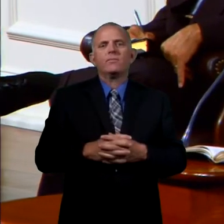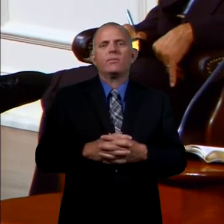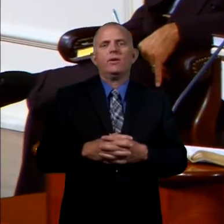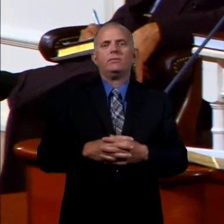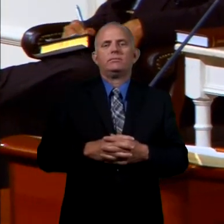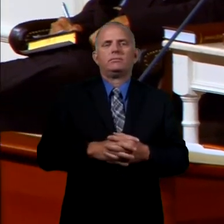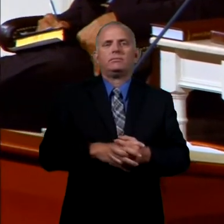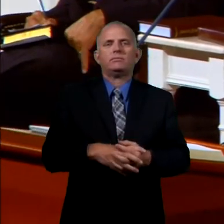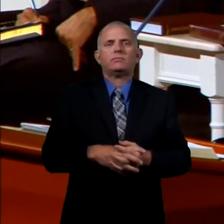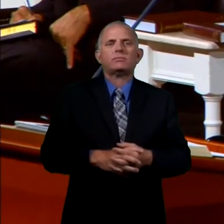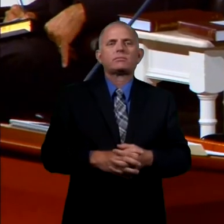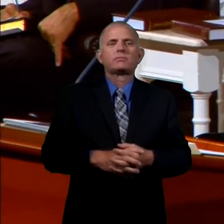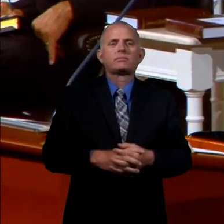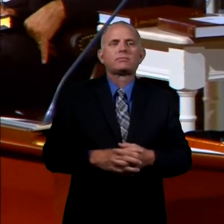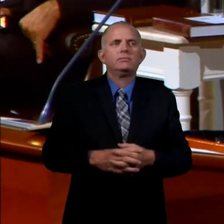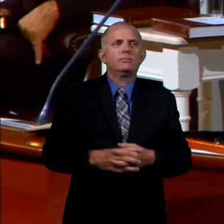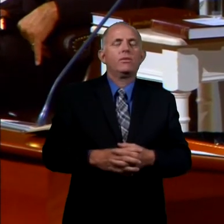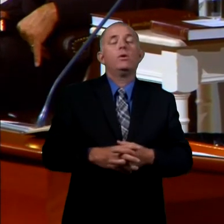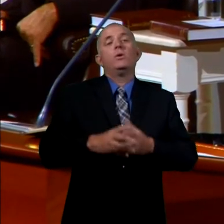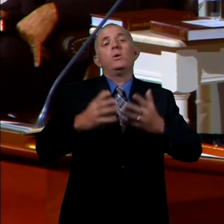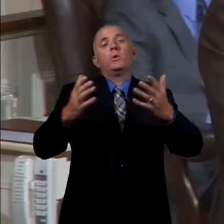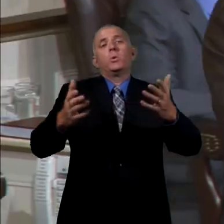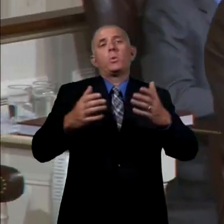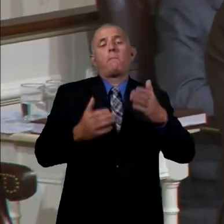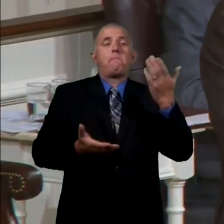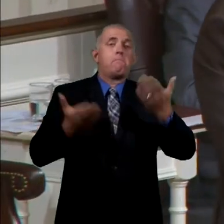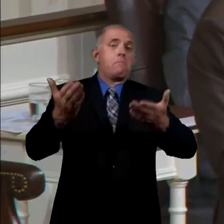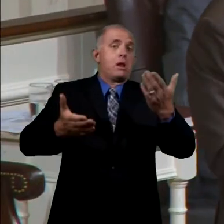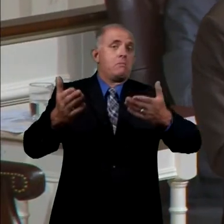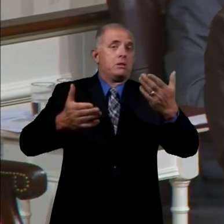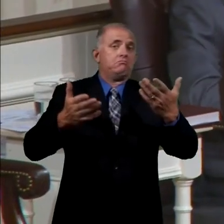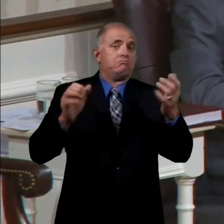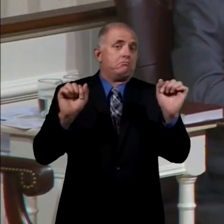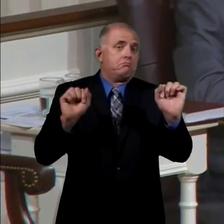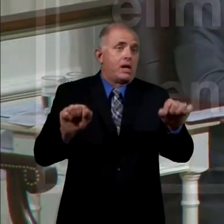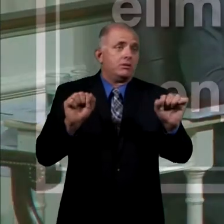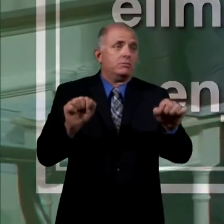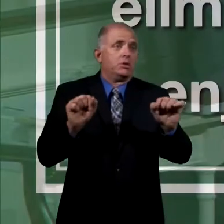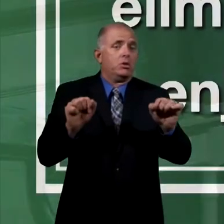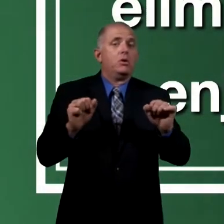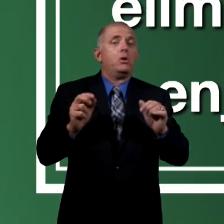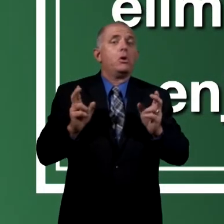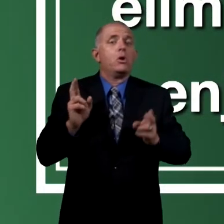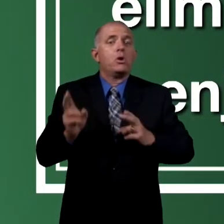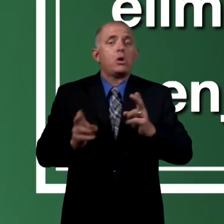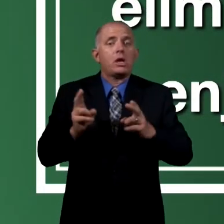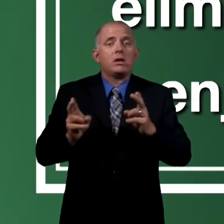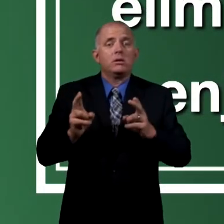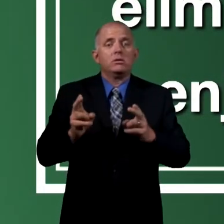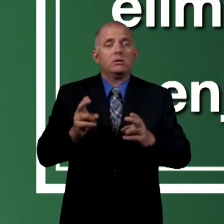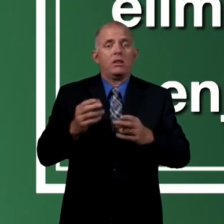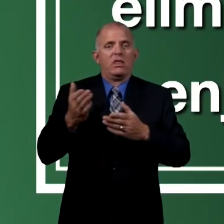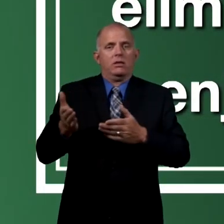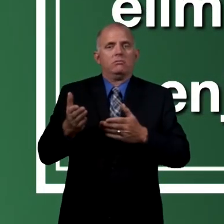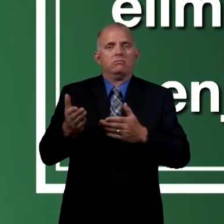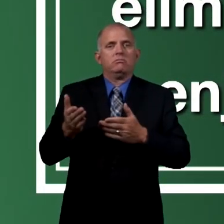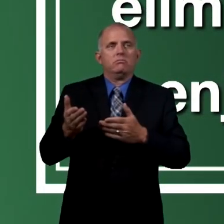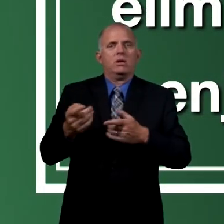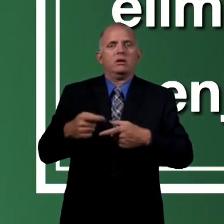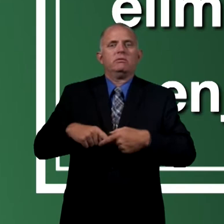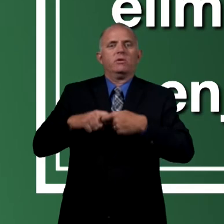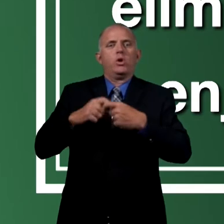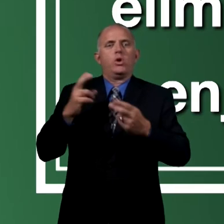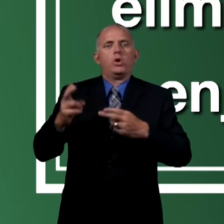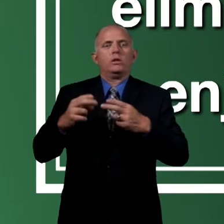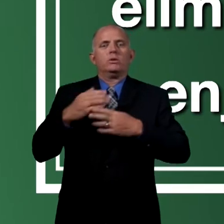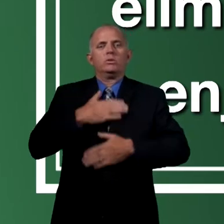Is it even possible to eliminate hurry and enjoy life more? Is that even possible? Do